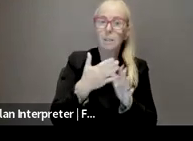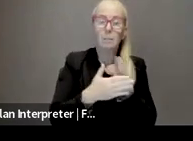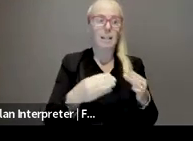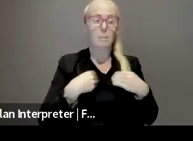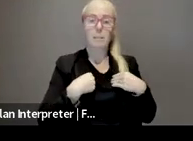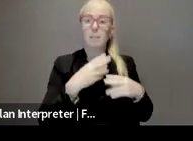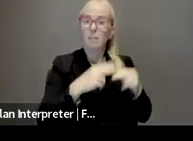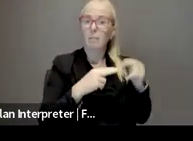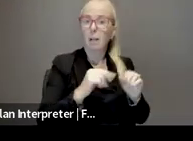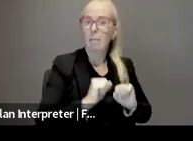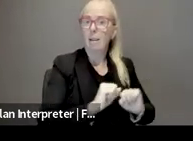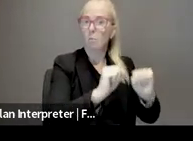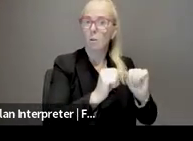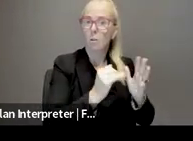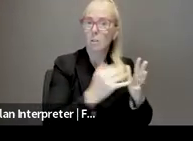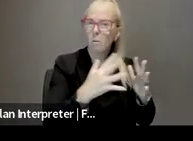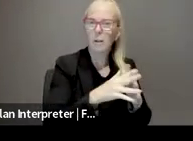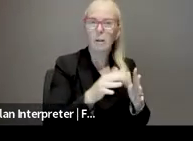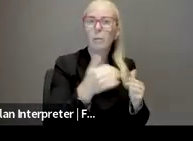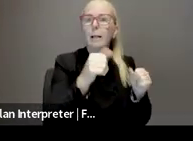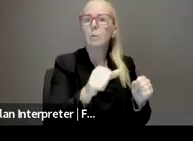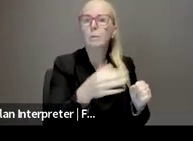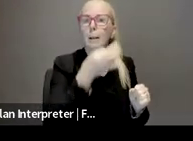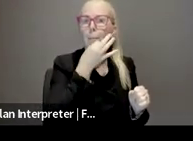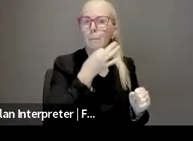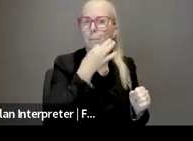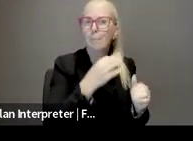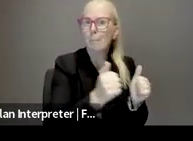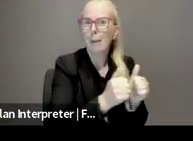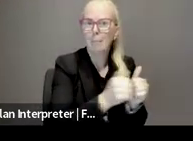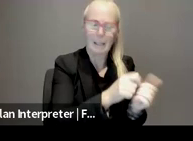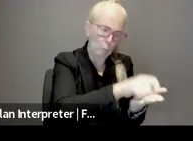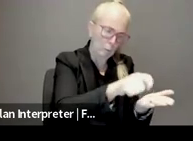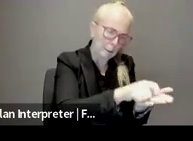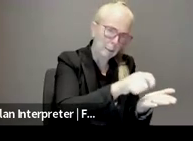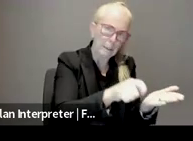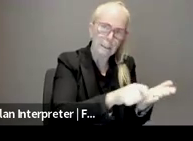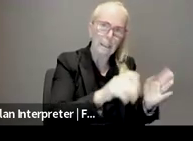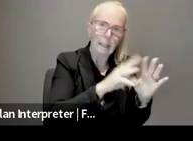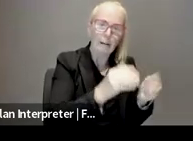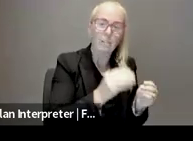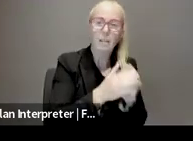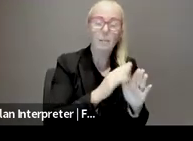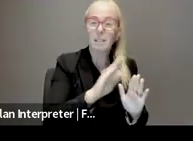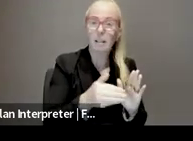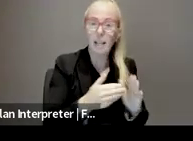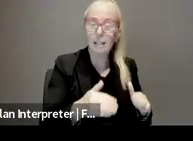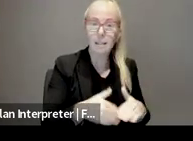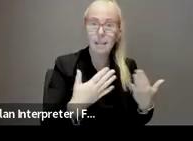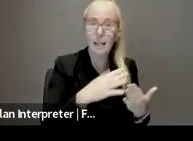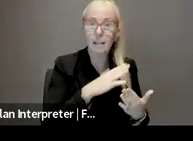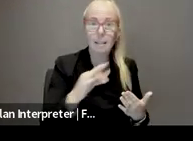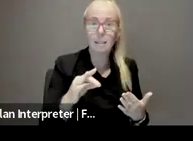or they use pen and paper methods to manage their staff and clients, which means that at the end of the day, there's no real-time communication